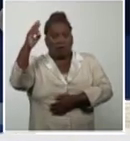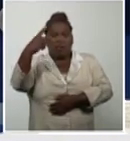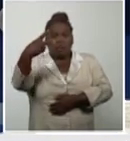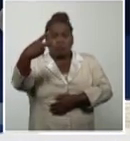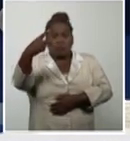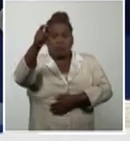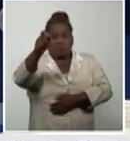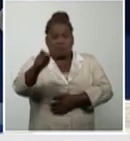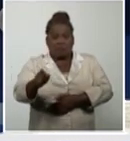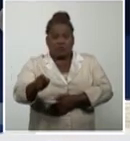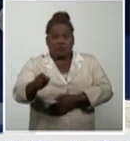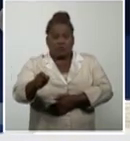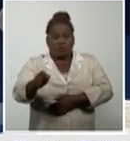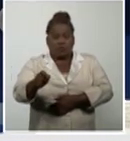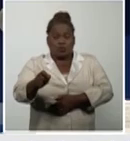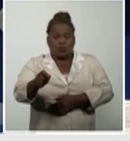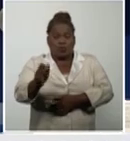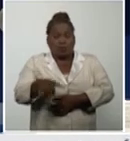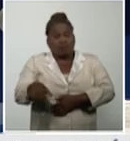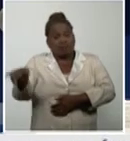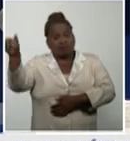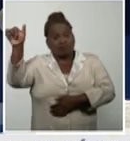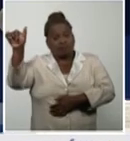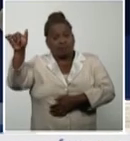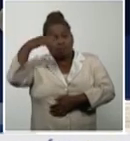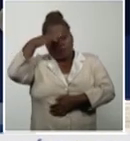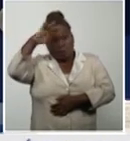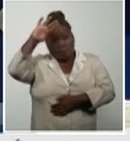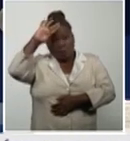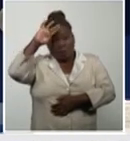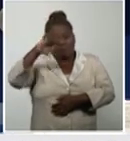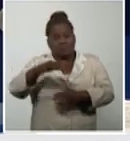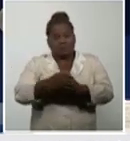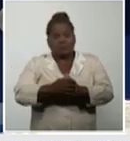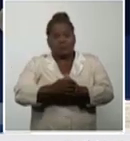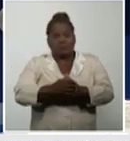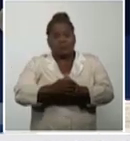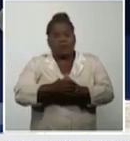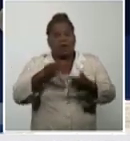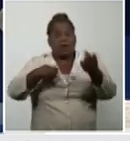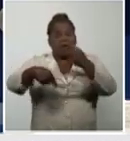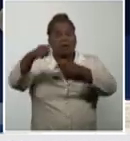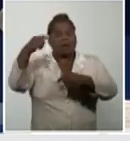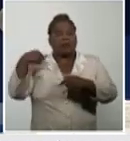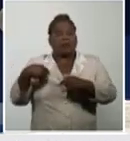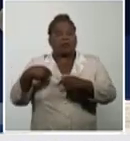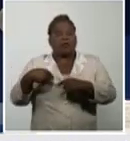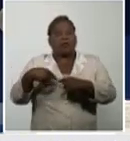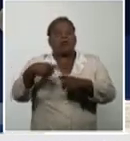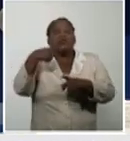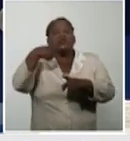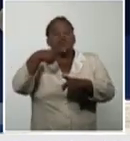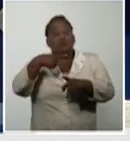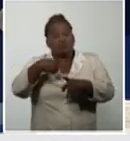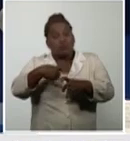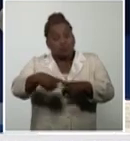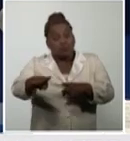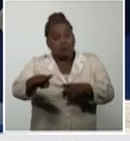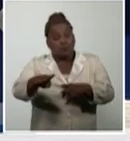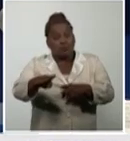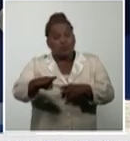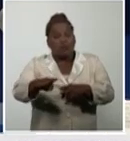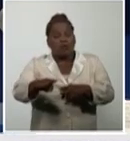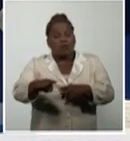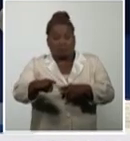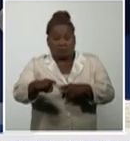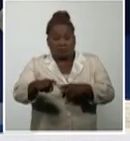We always recall the 2 patients who were evacuated from our country at the beginning of the epidemic. And